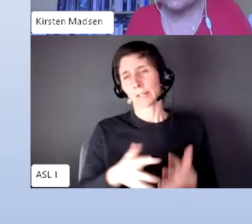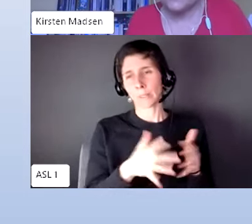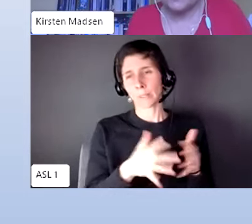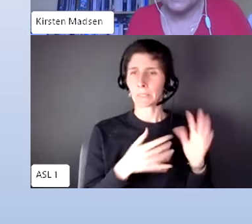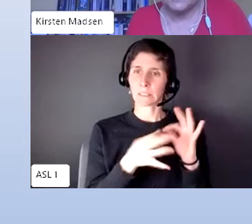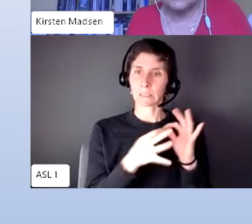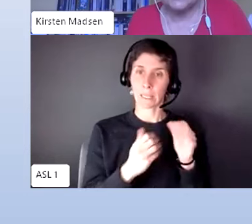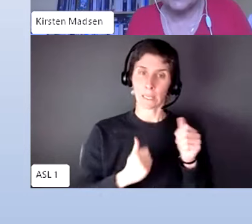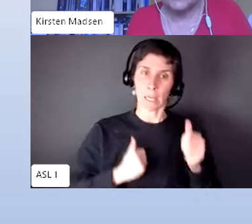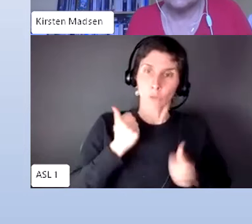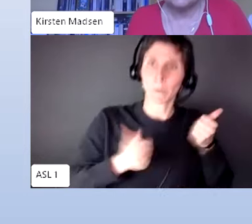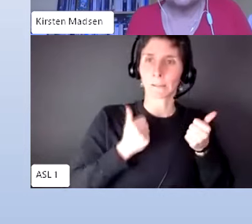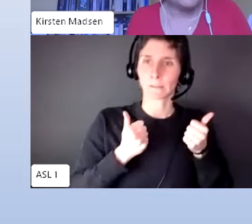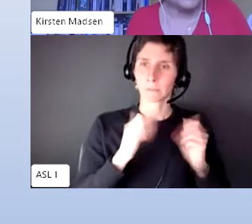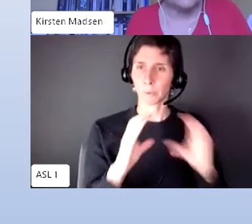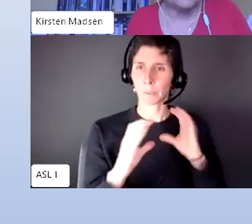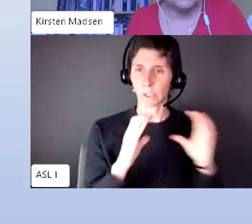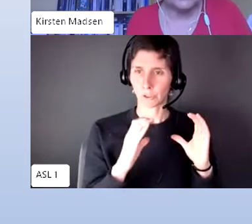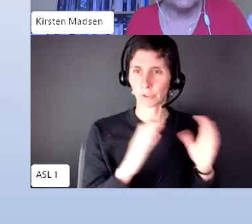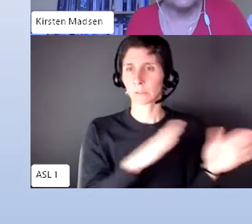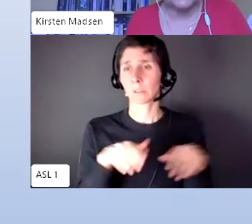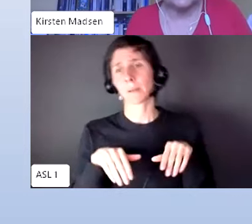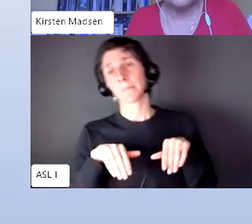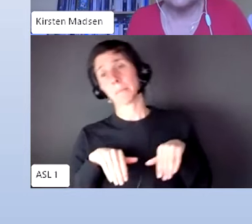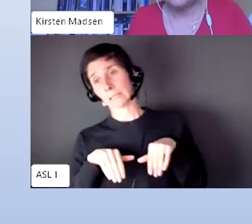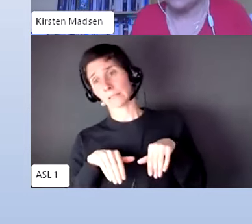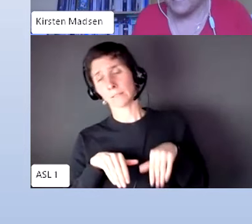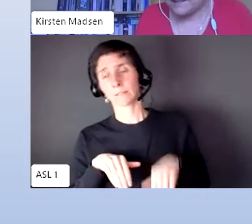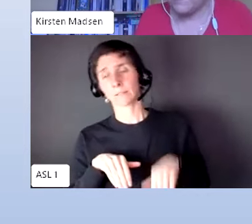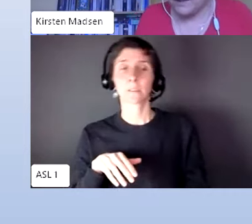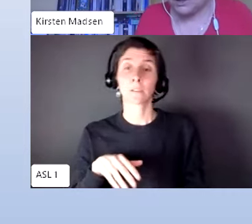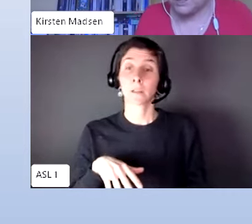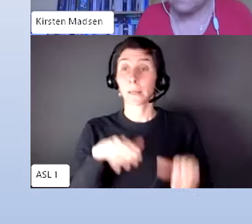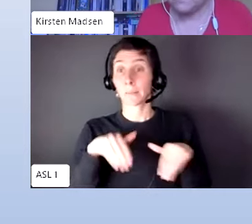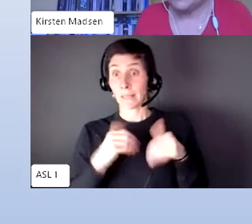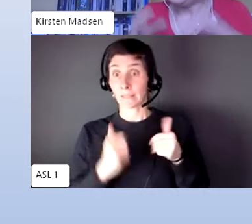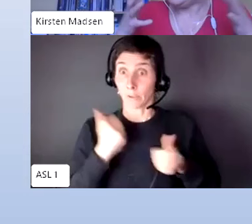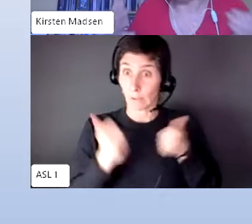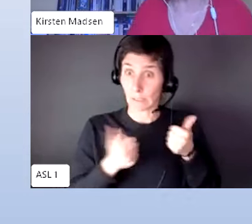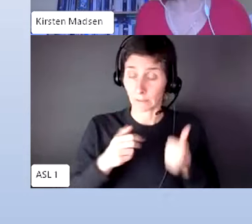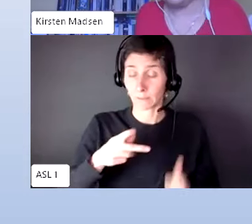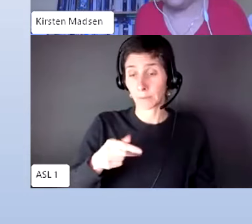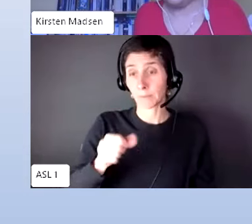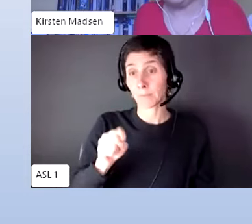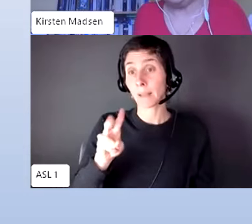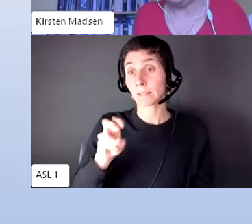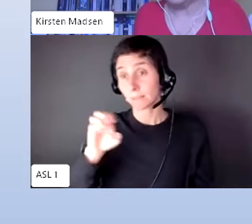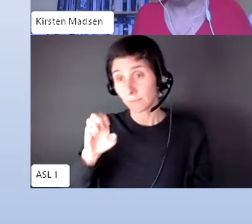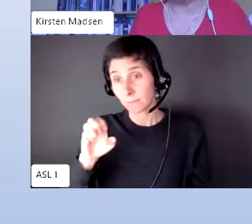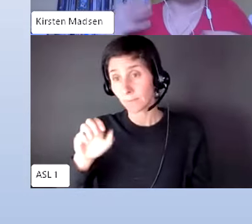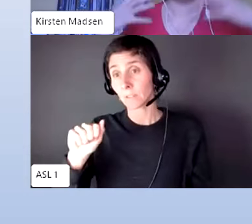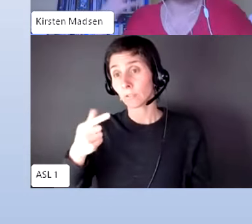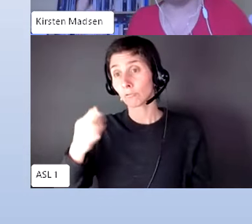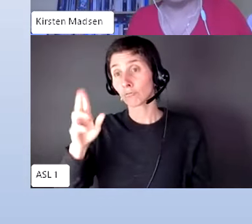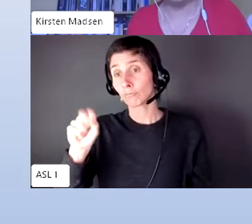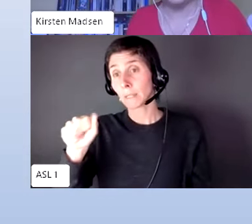aggressive communication styles, passive communication styles, passive aggression, and the assertive one, which